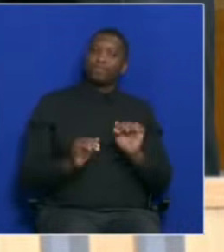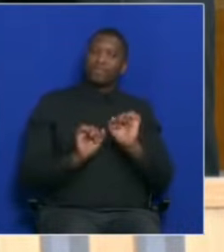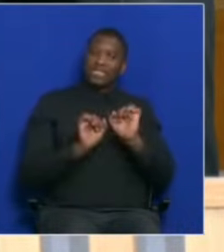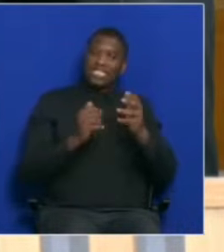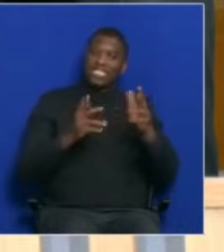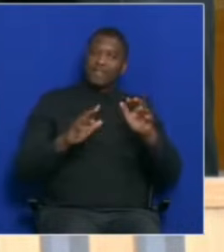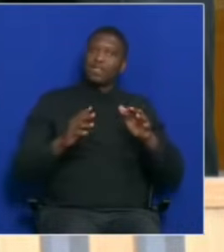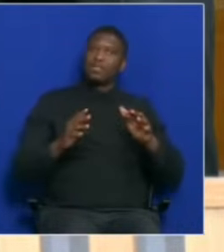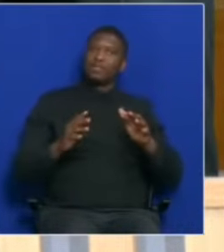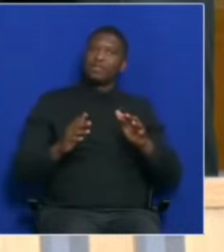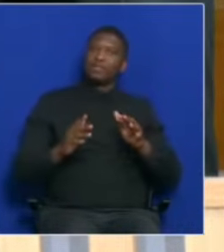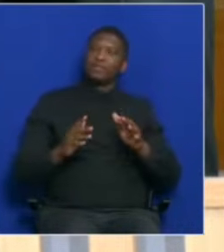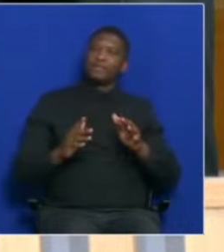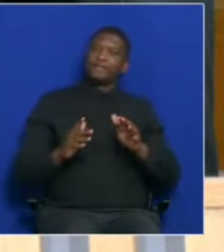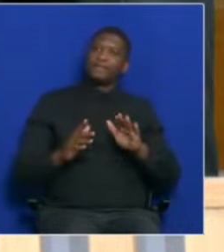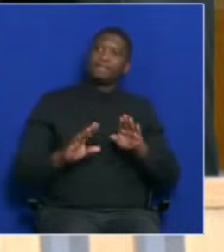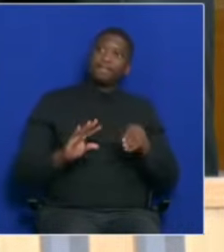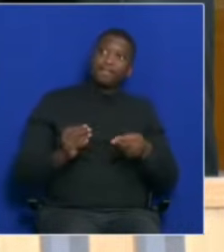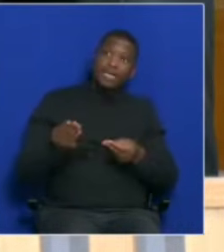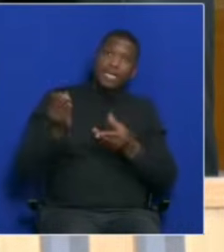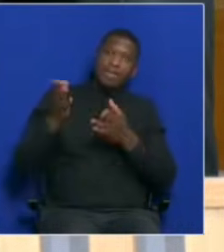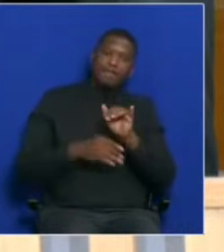the ID,